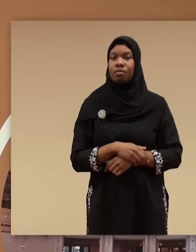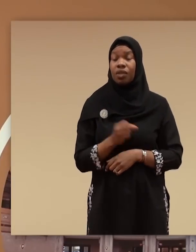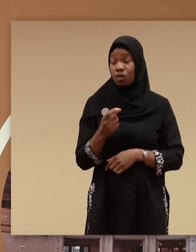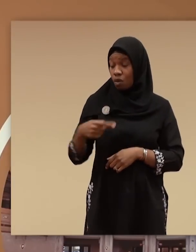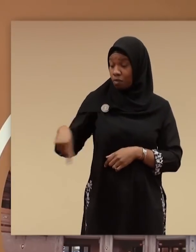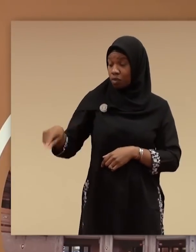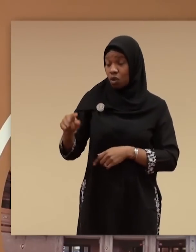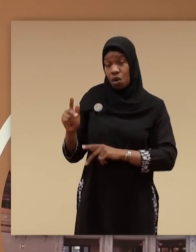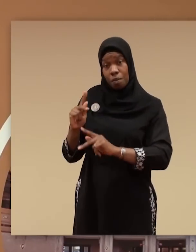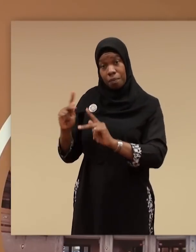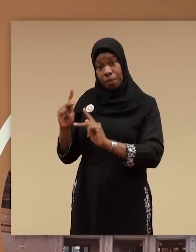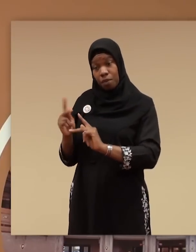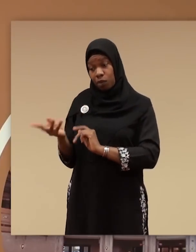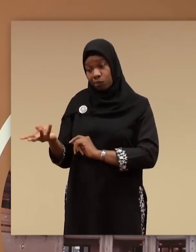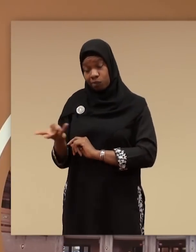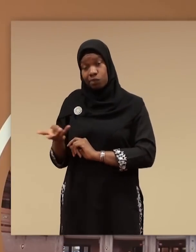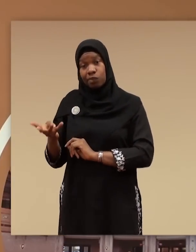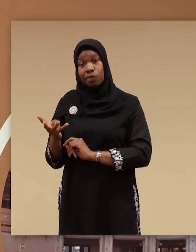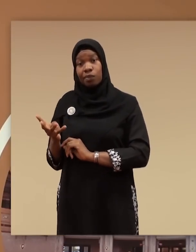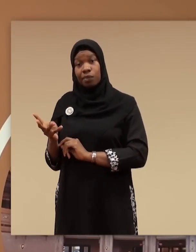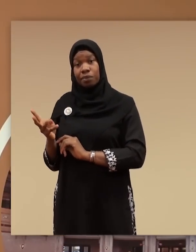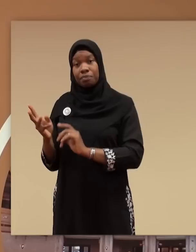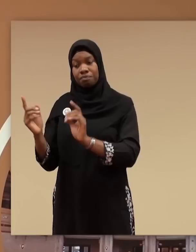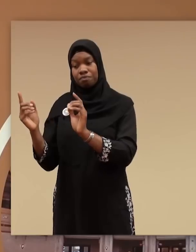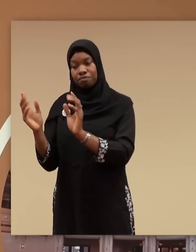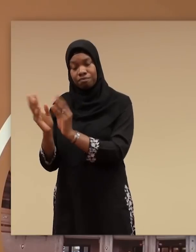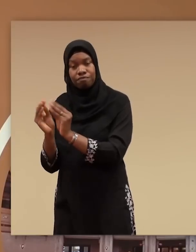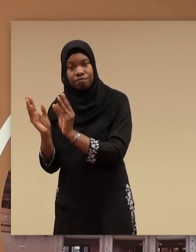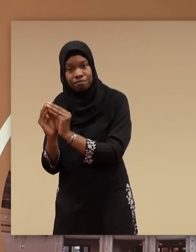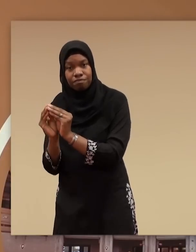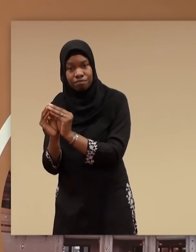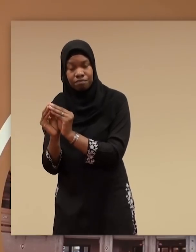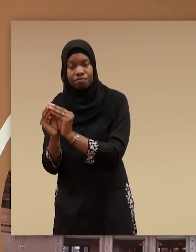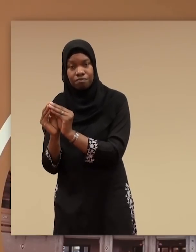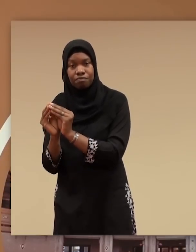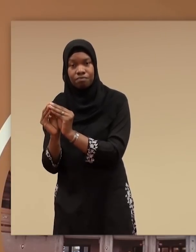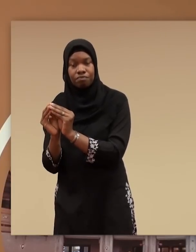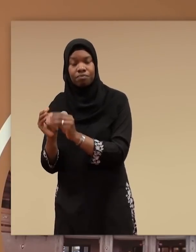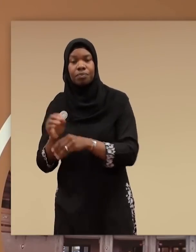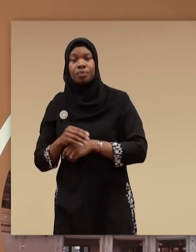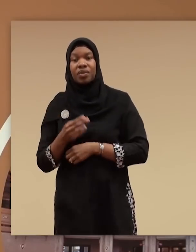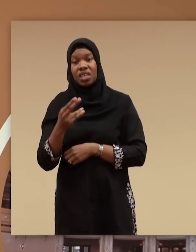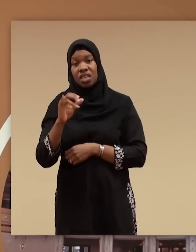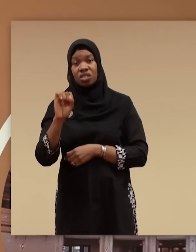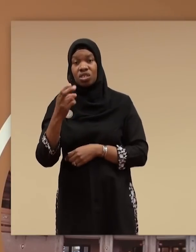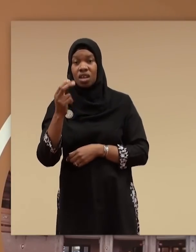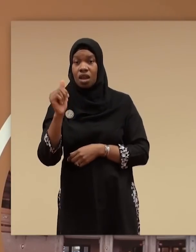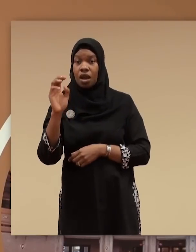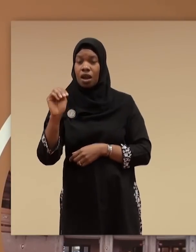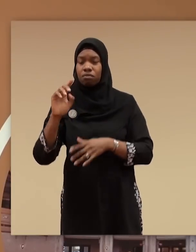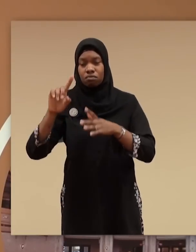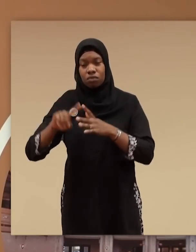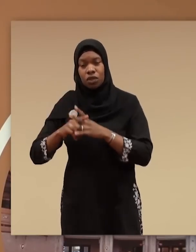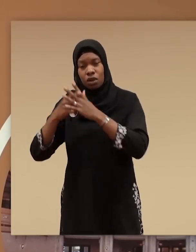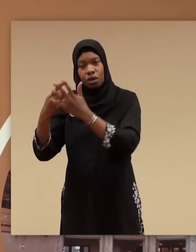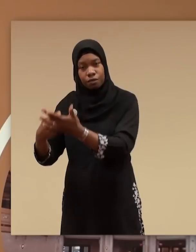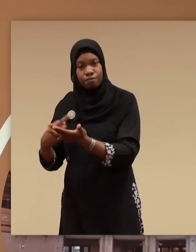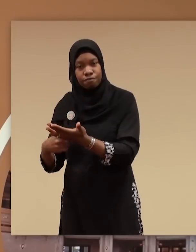Amr started the talk in the gathering of Dar-Un-Nadwa where Abu Jahl was there. And Abu Jahl